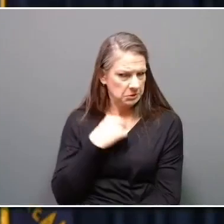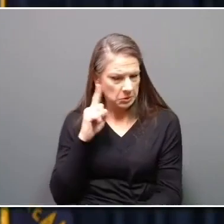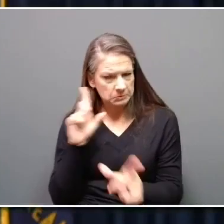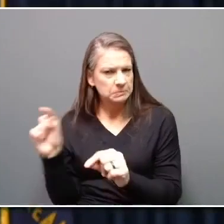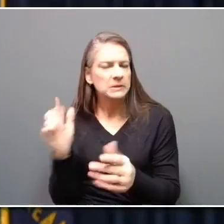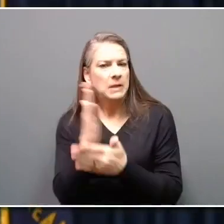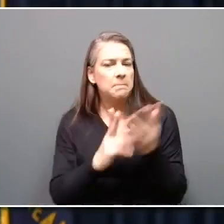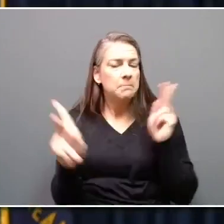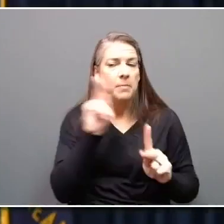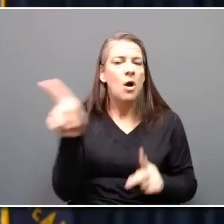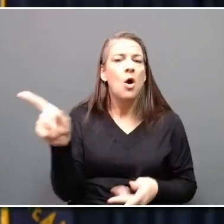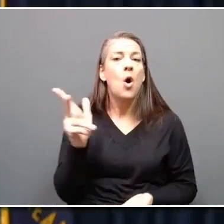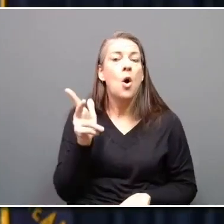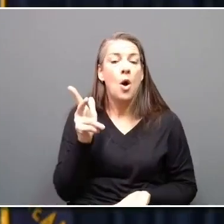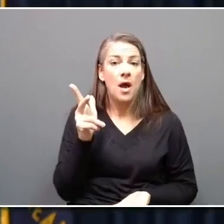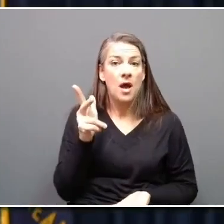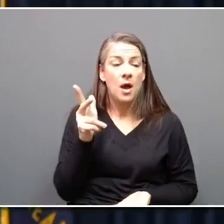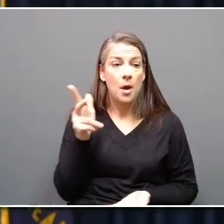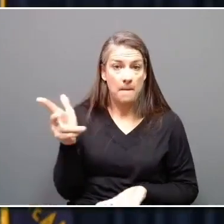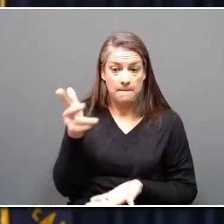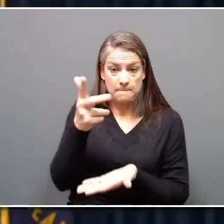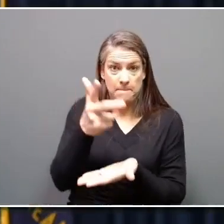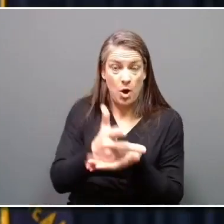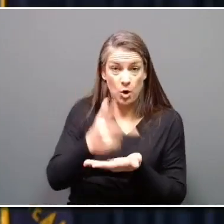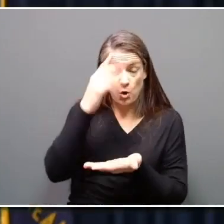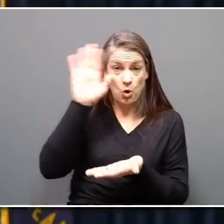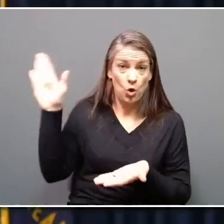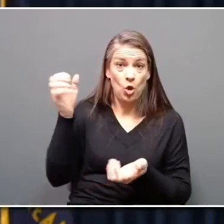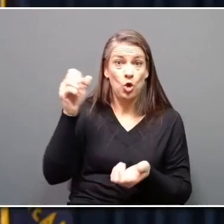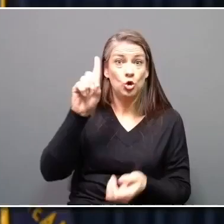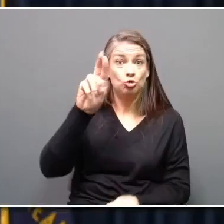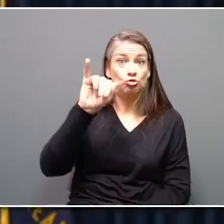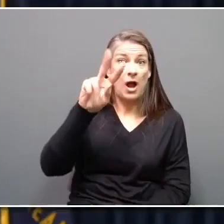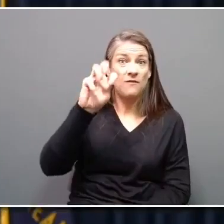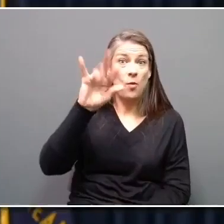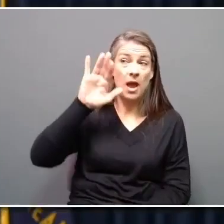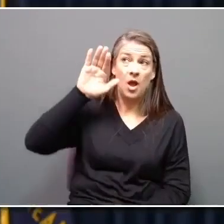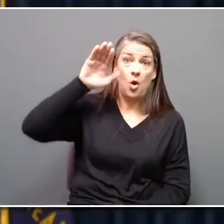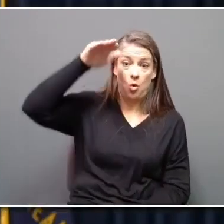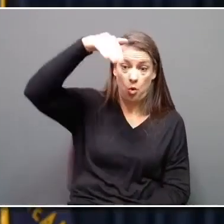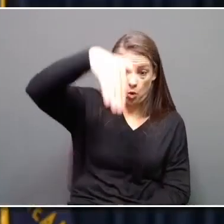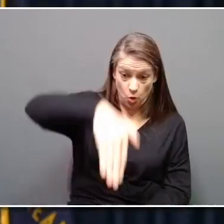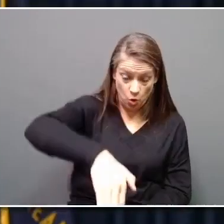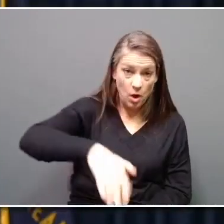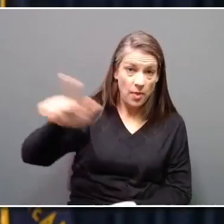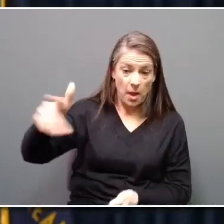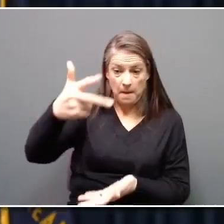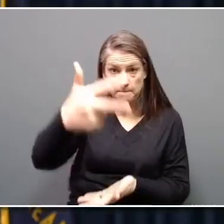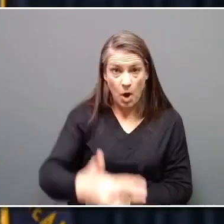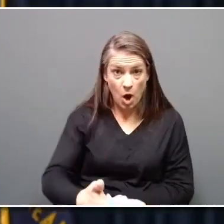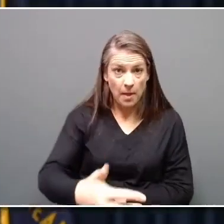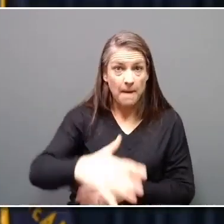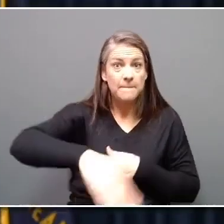who are parking at the bottoms of steep driveways, and that can sometimes mean parking too close to the road, making it a safety hazard